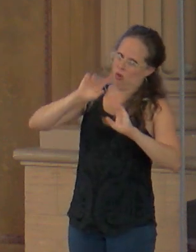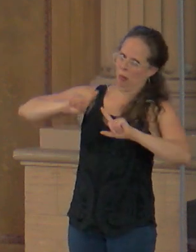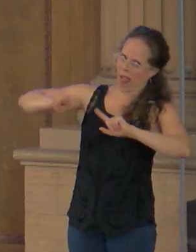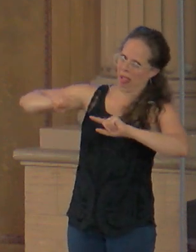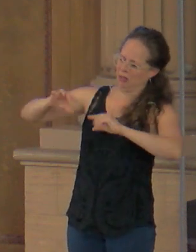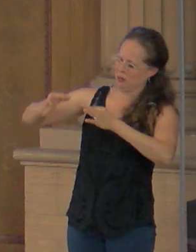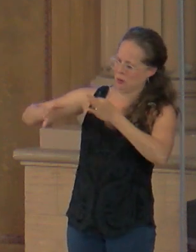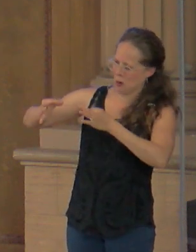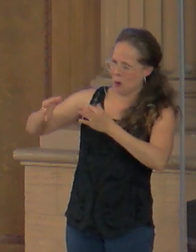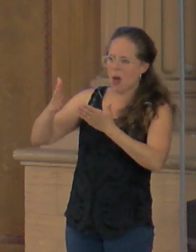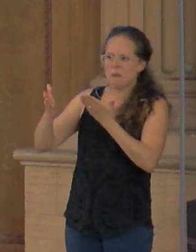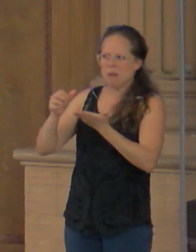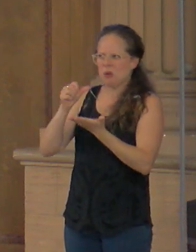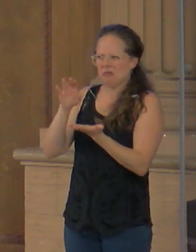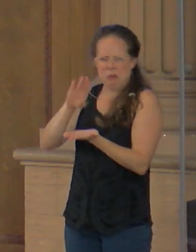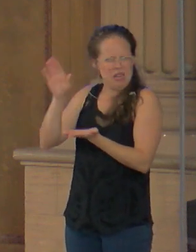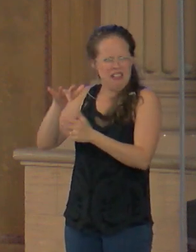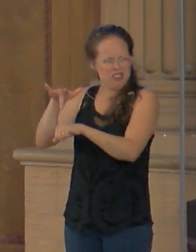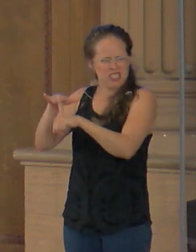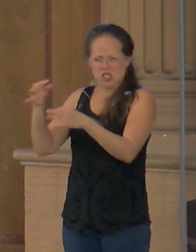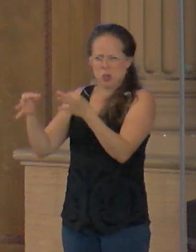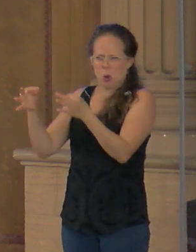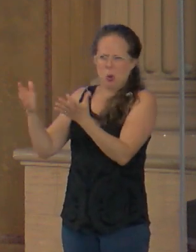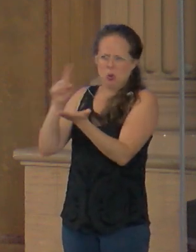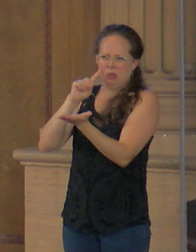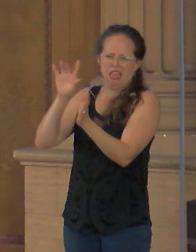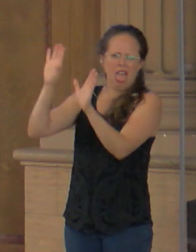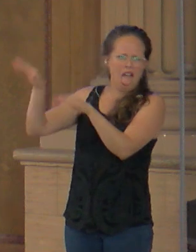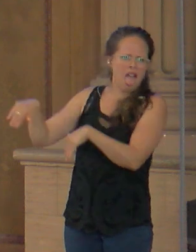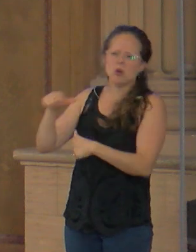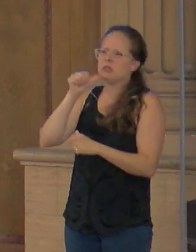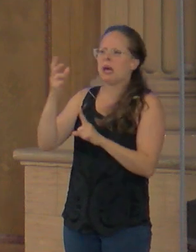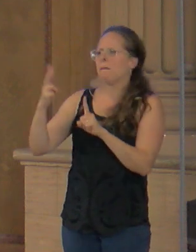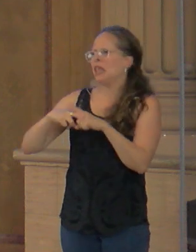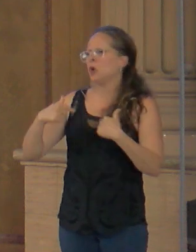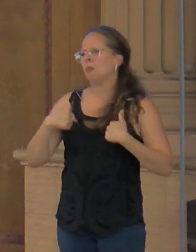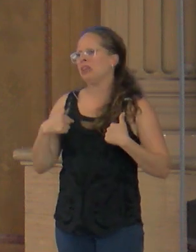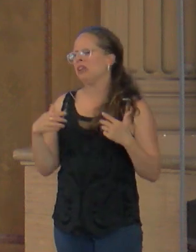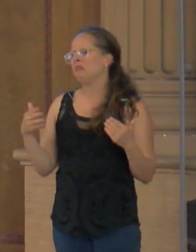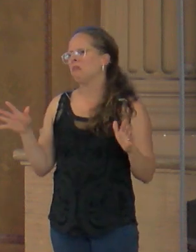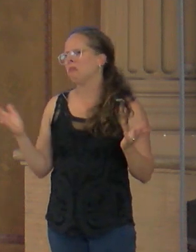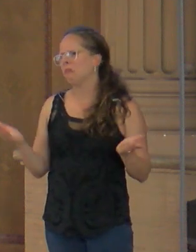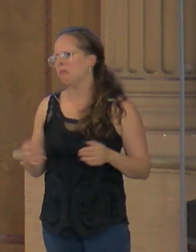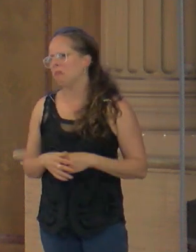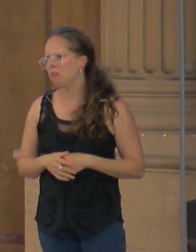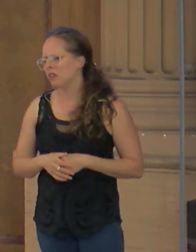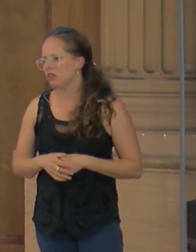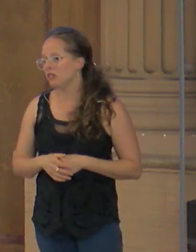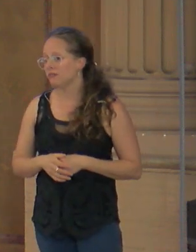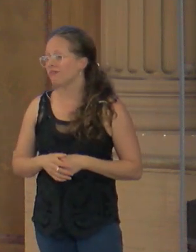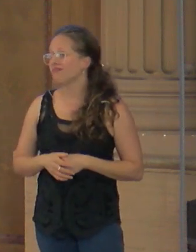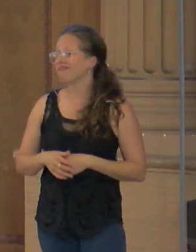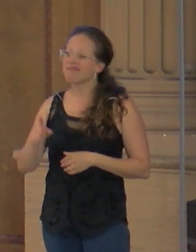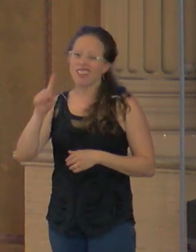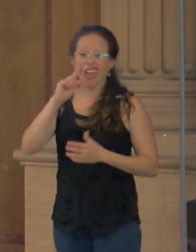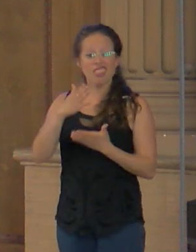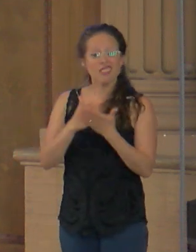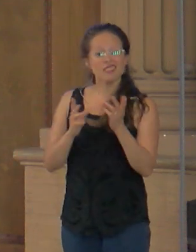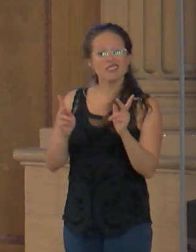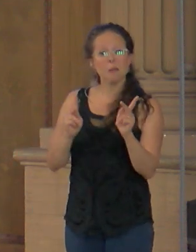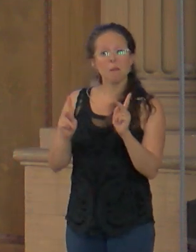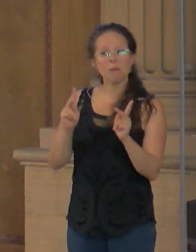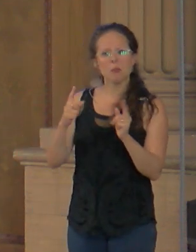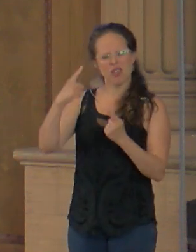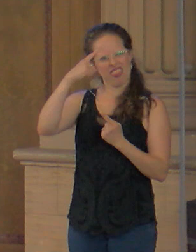time in the courts. And so this might seem like something that we could just tune out because that it doesn't apply to us. Also, I think we know that the